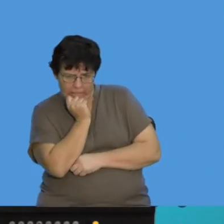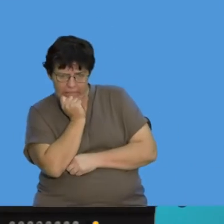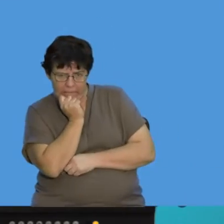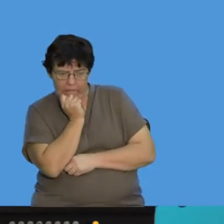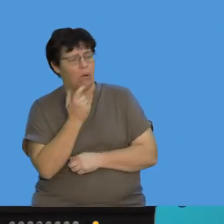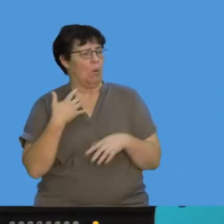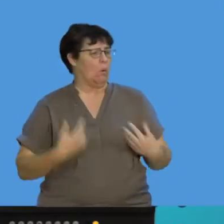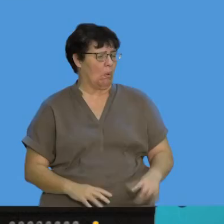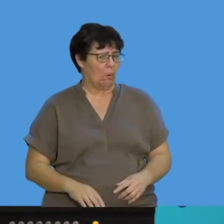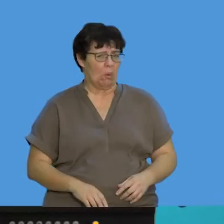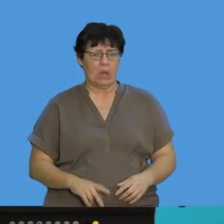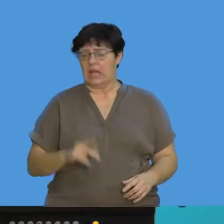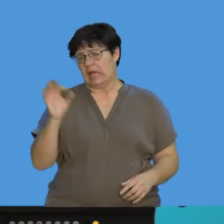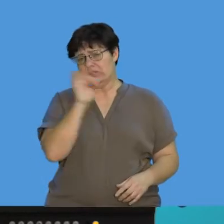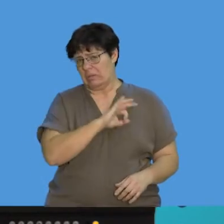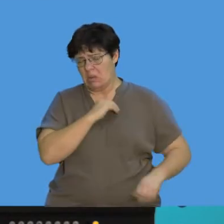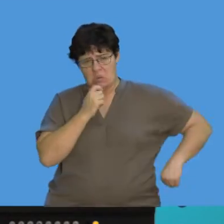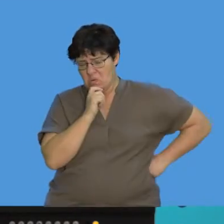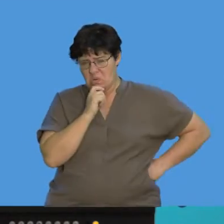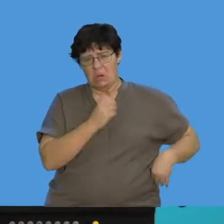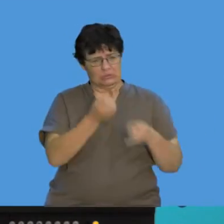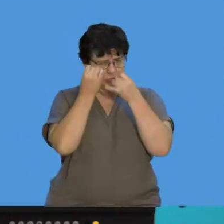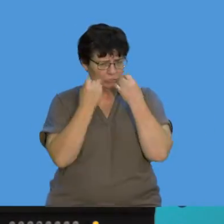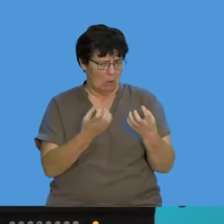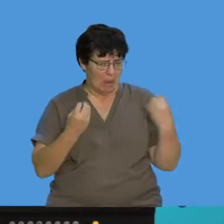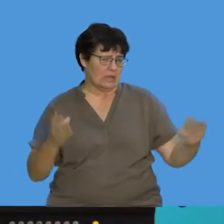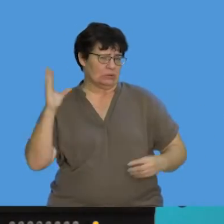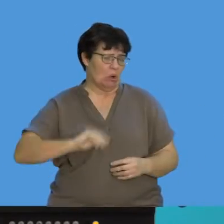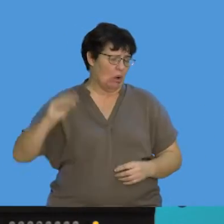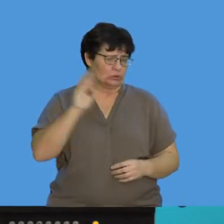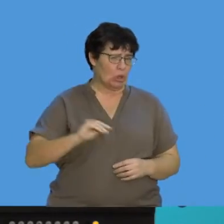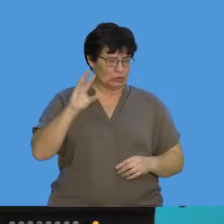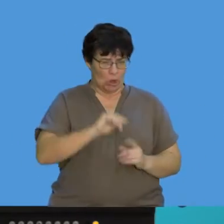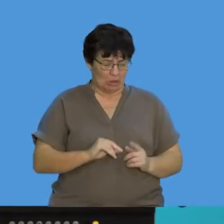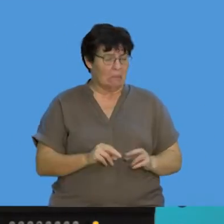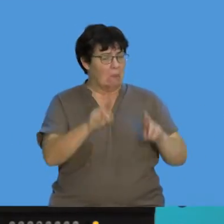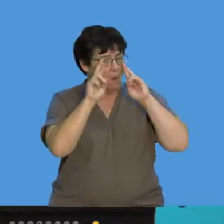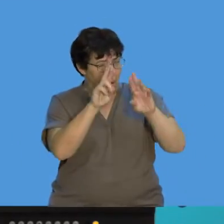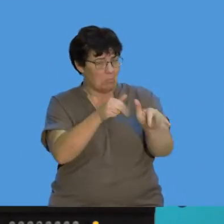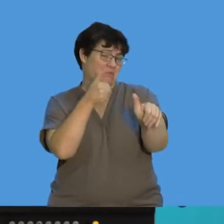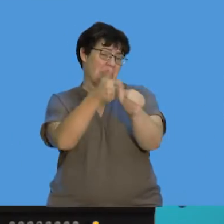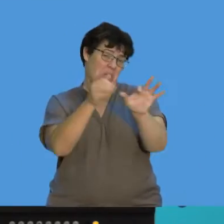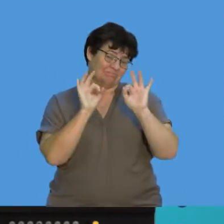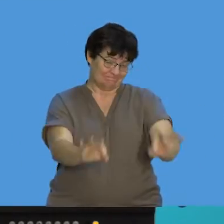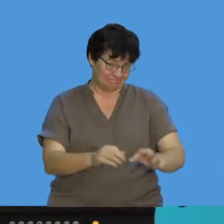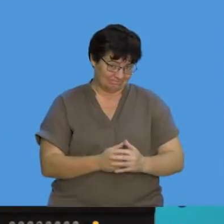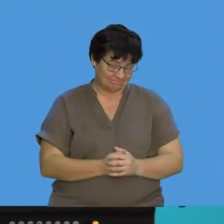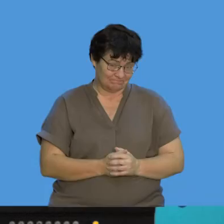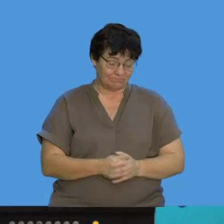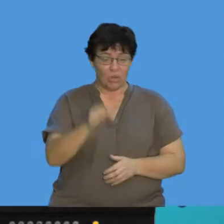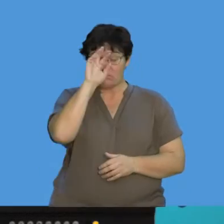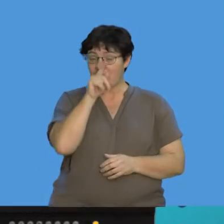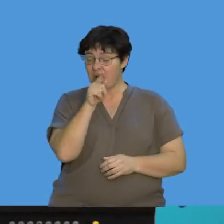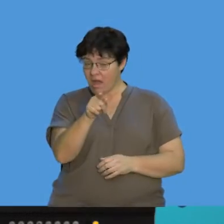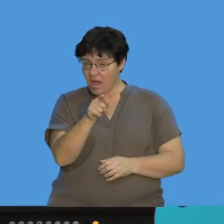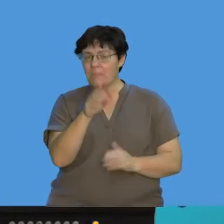saying these things, and I thought, yeah, hey, I'm saying a lot of things here. I'm hoping that you guys are following me through. But remember, I said